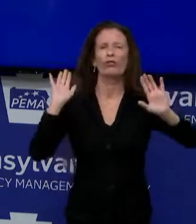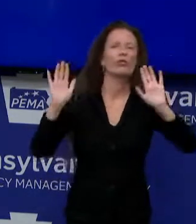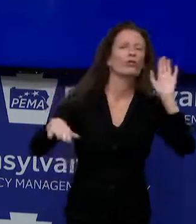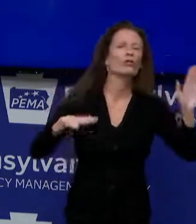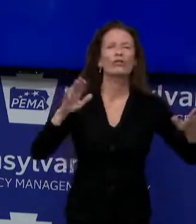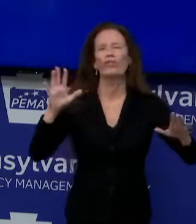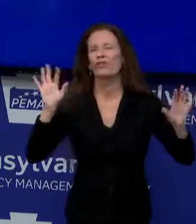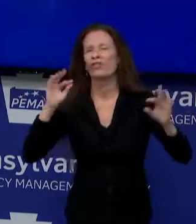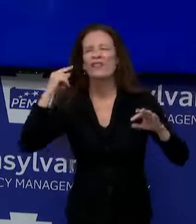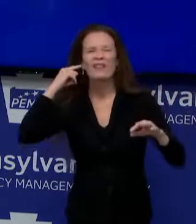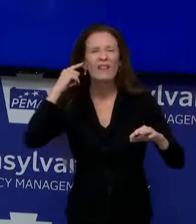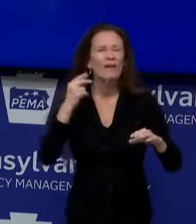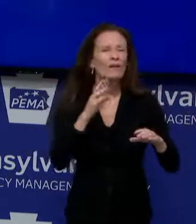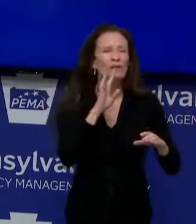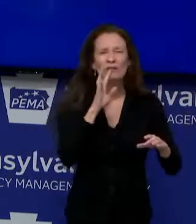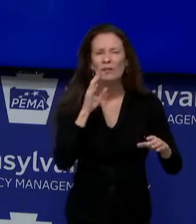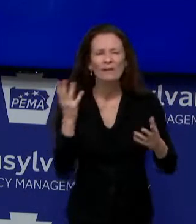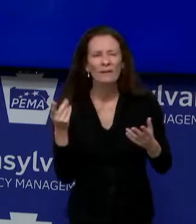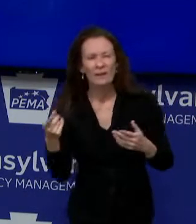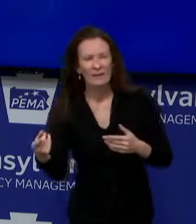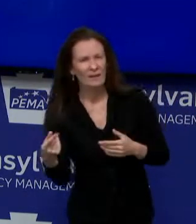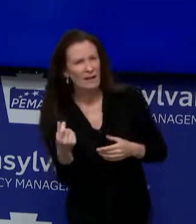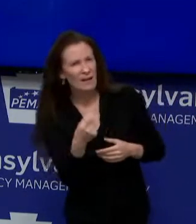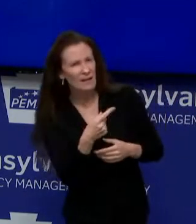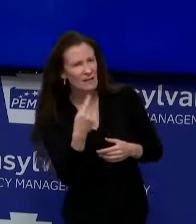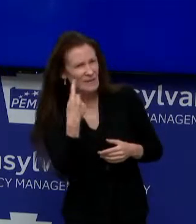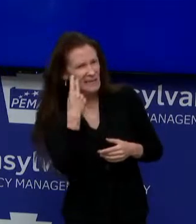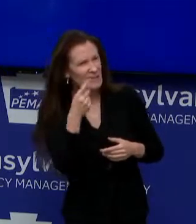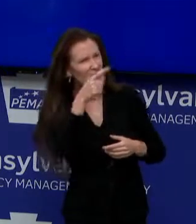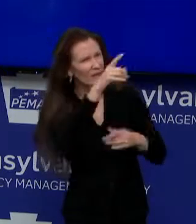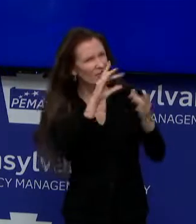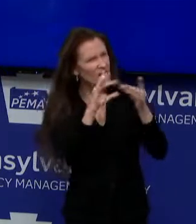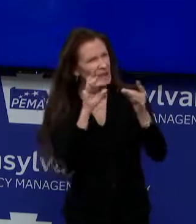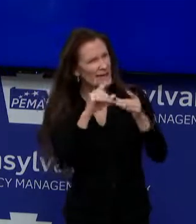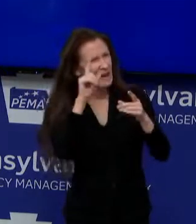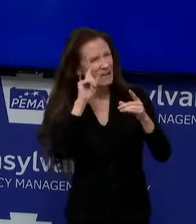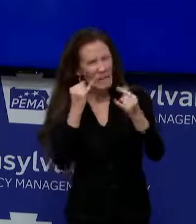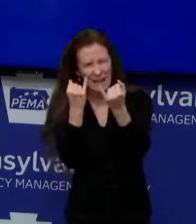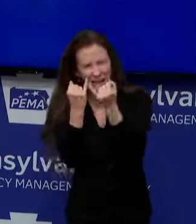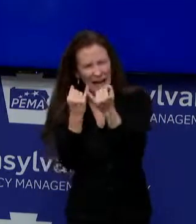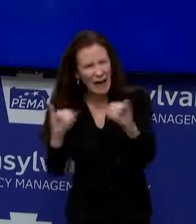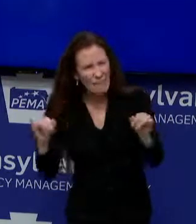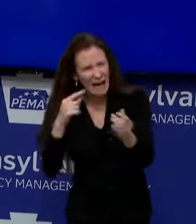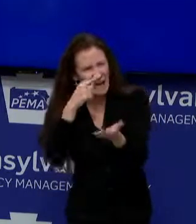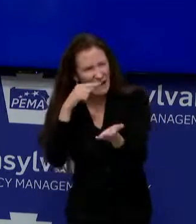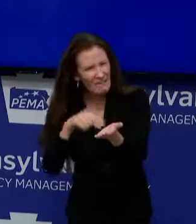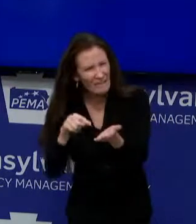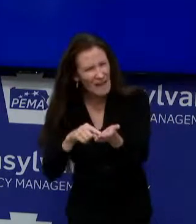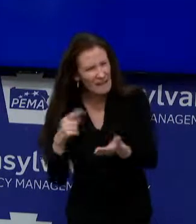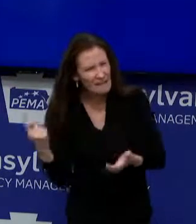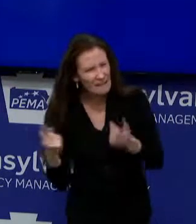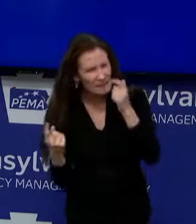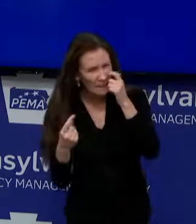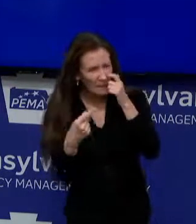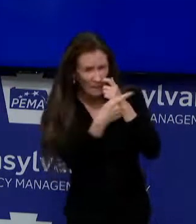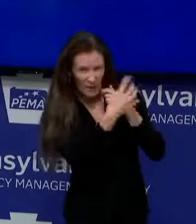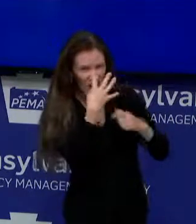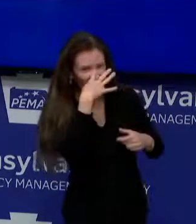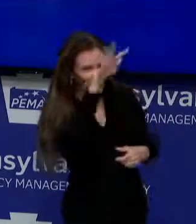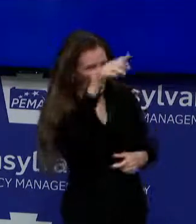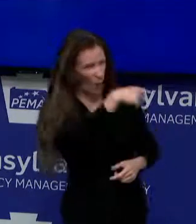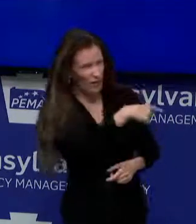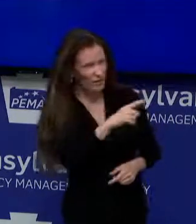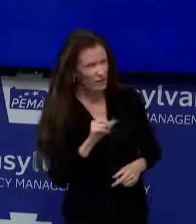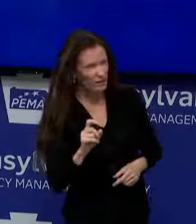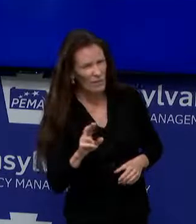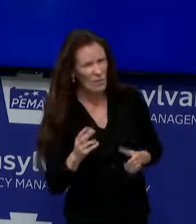any requests for an independent investigation, and were those ignored? Is that your understanding? I didn't see any. Did you